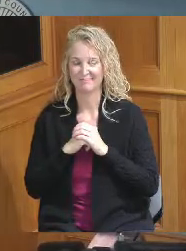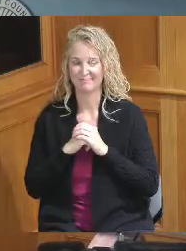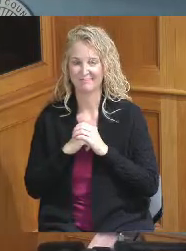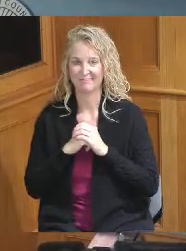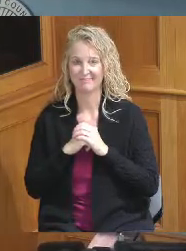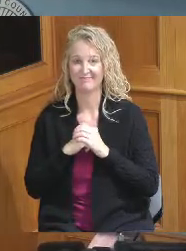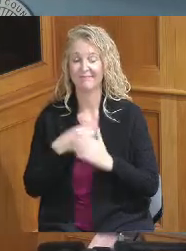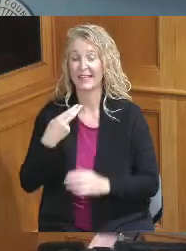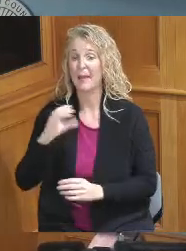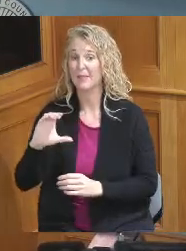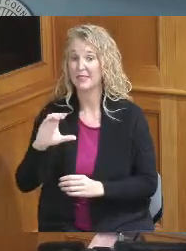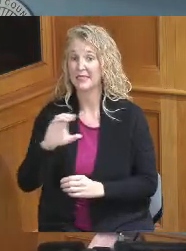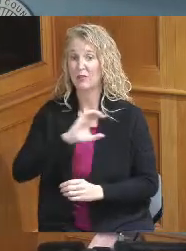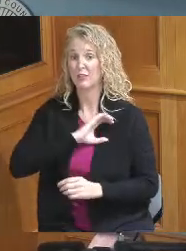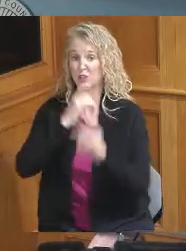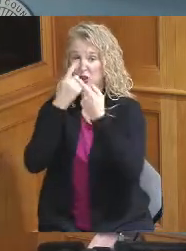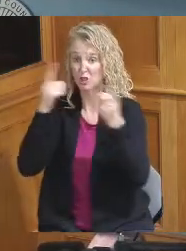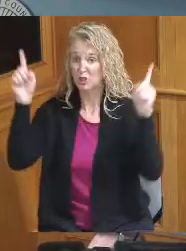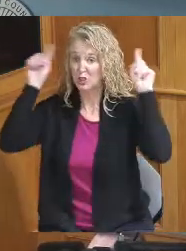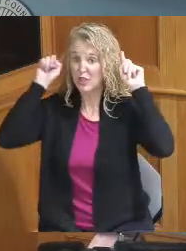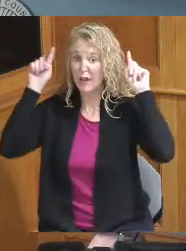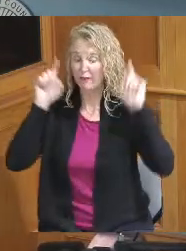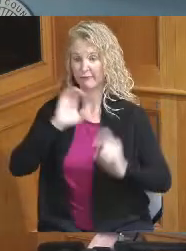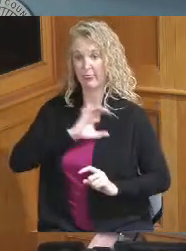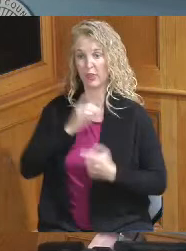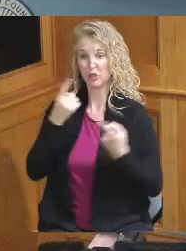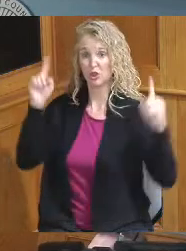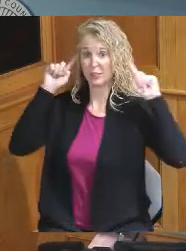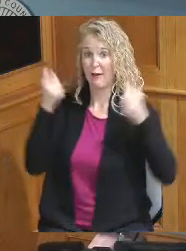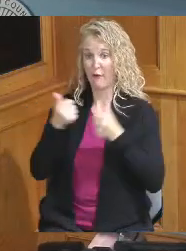The Hamilton County Sheriff's Department, Sheriff McGuffey,